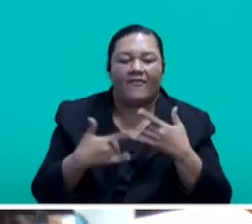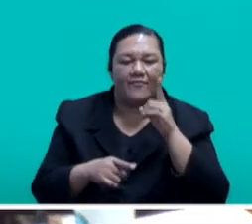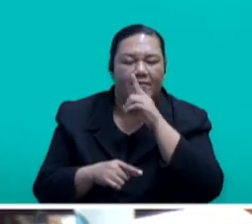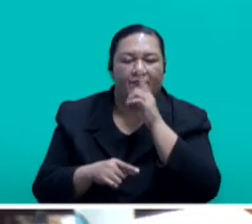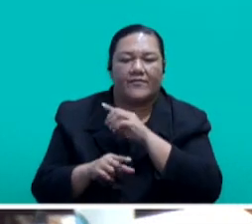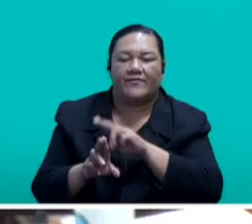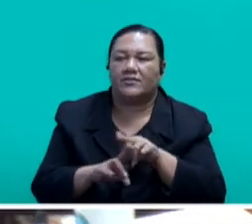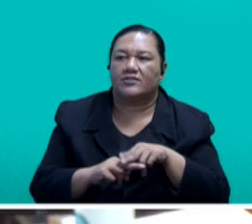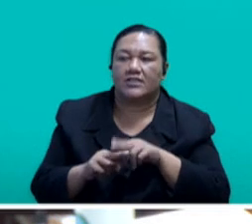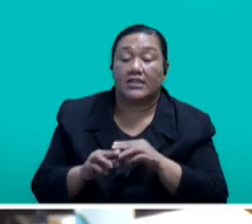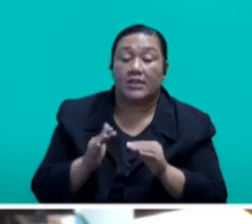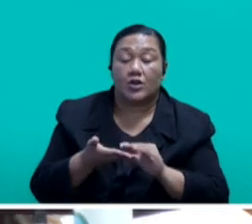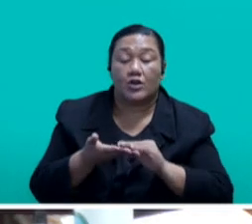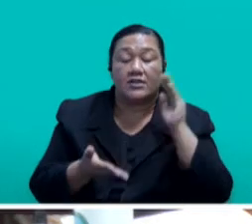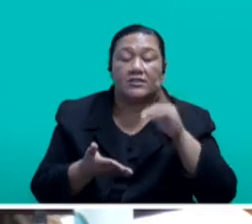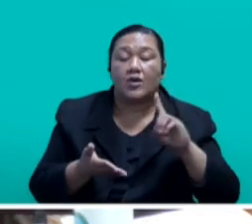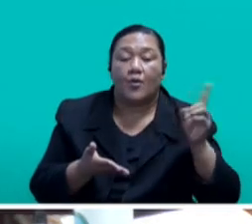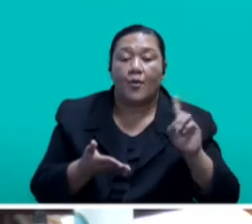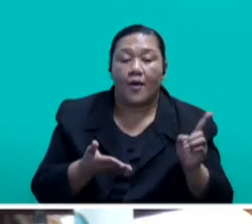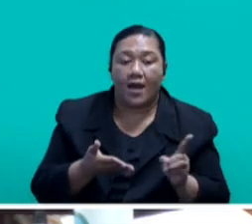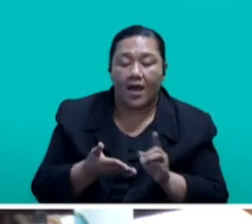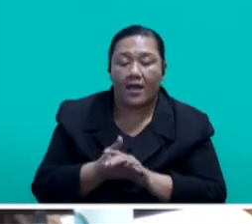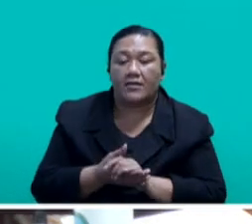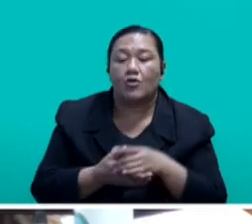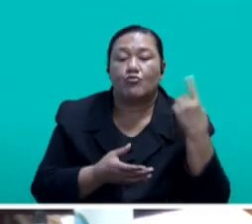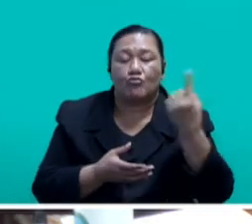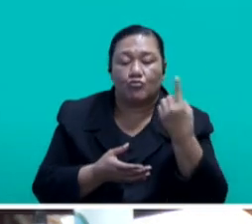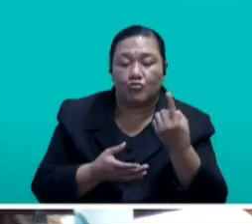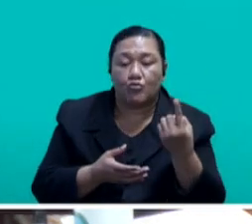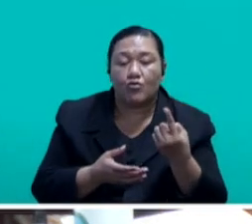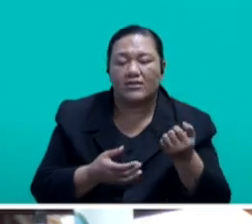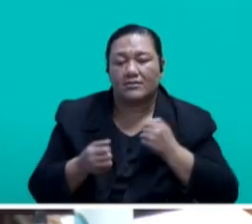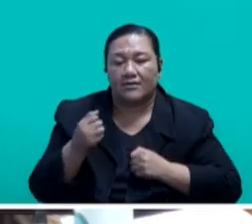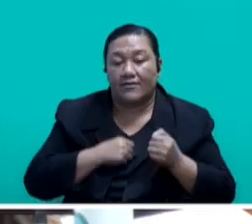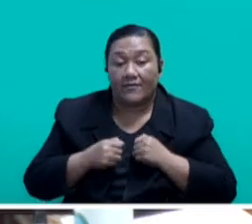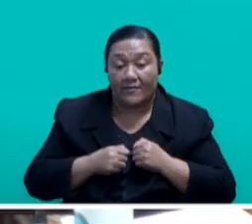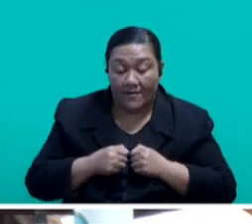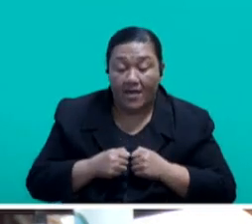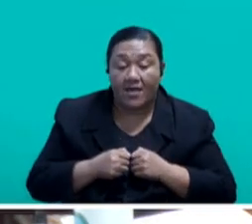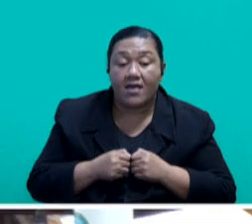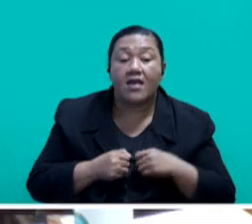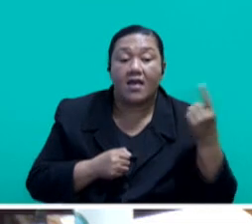There is now an increased support for vulnerable and disadvantaged in the new social protection program.